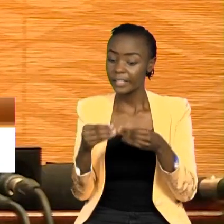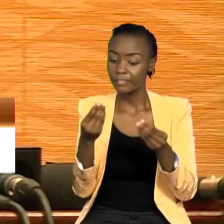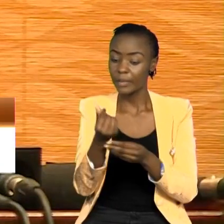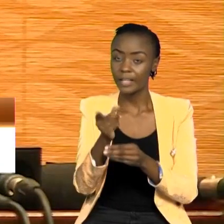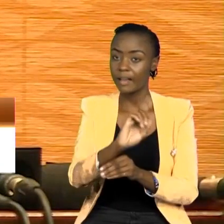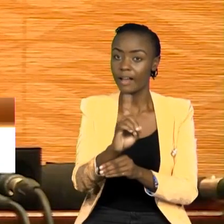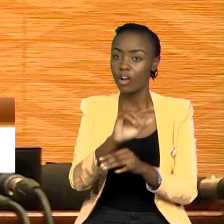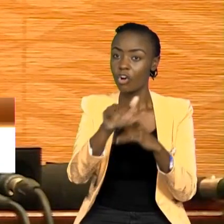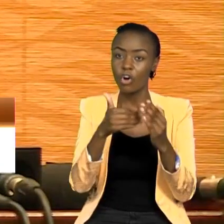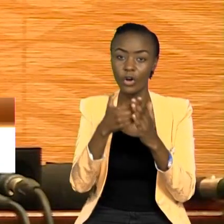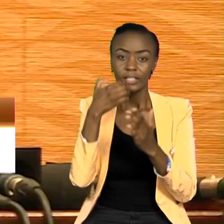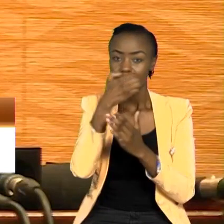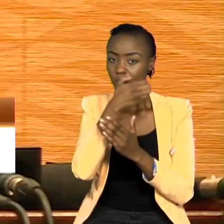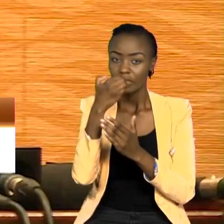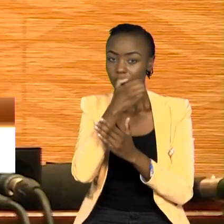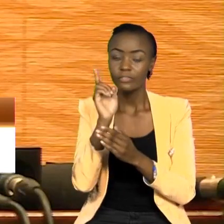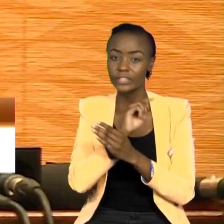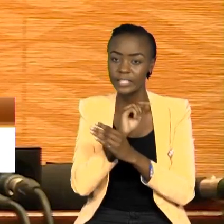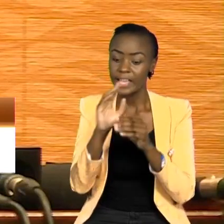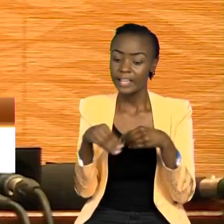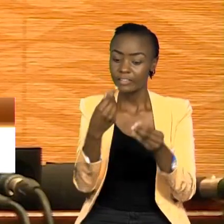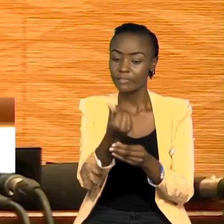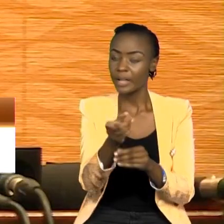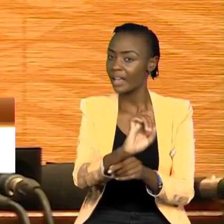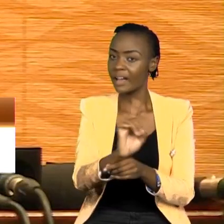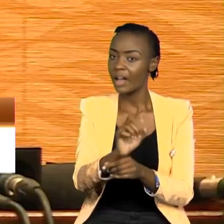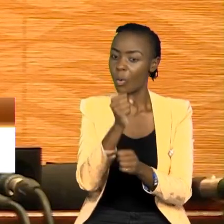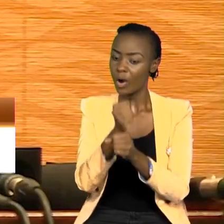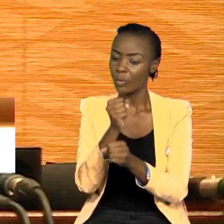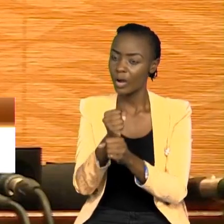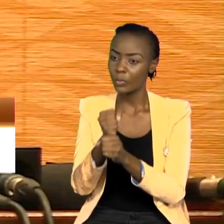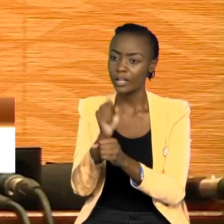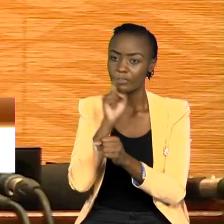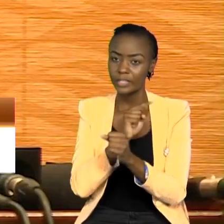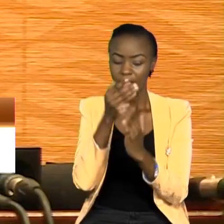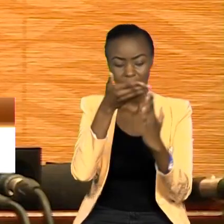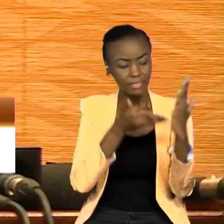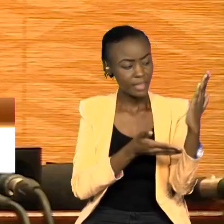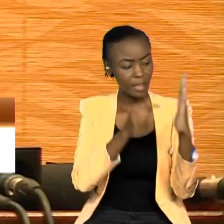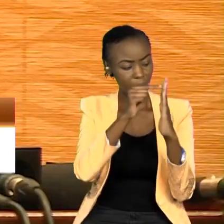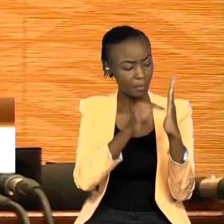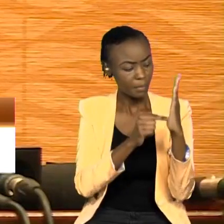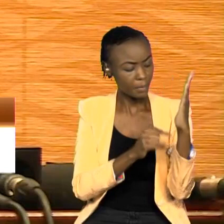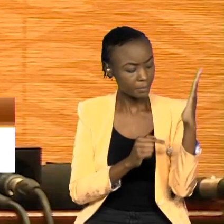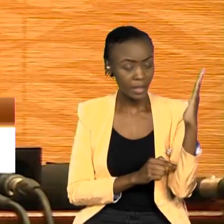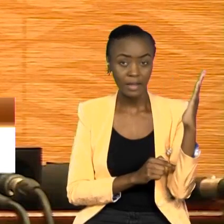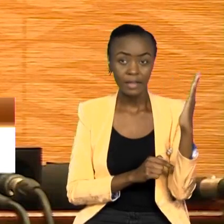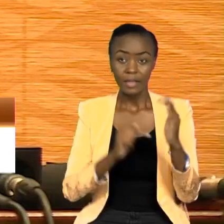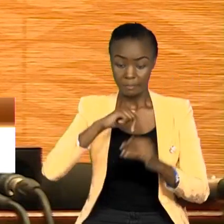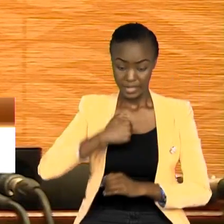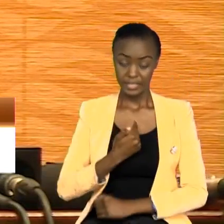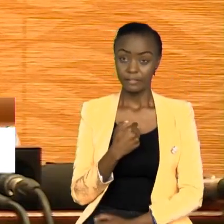were left out also. After doing all that work. But I happened to